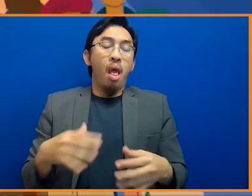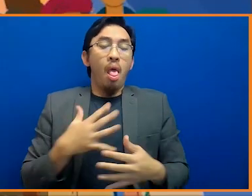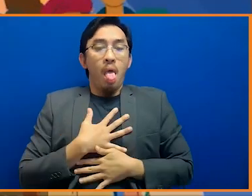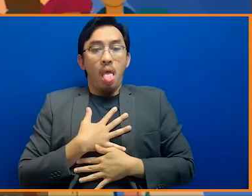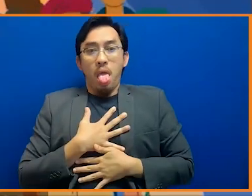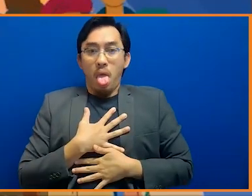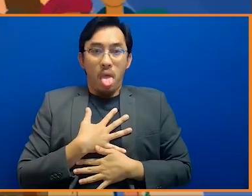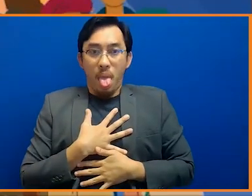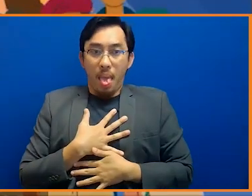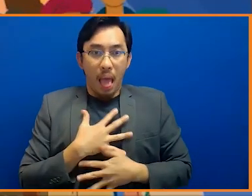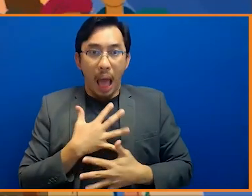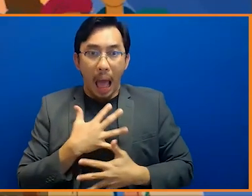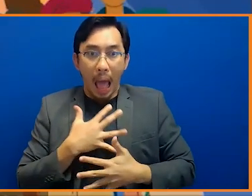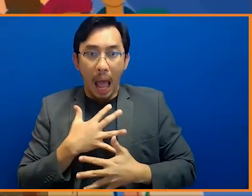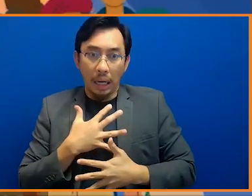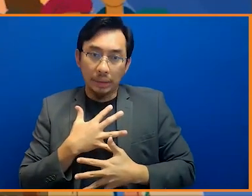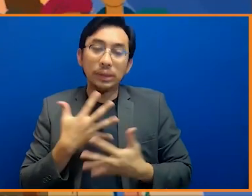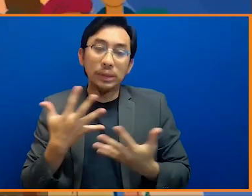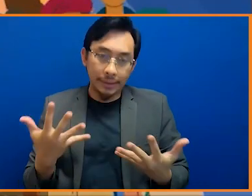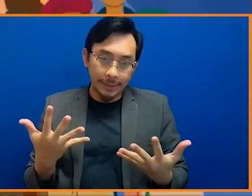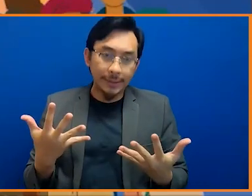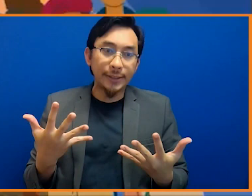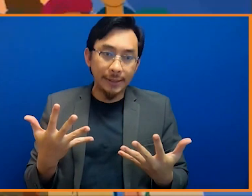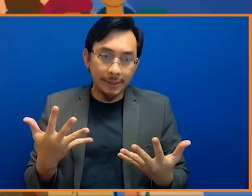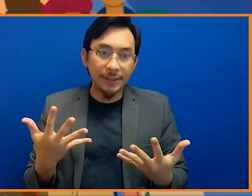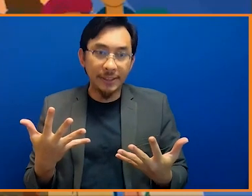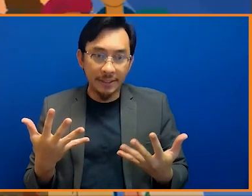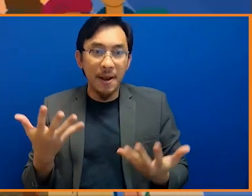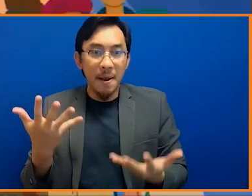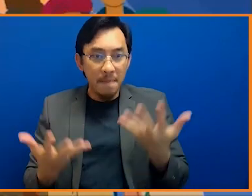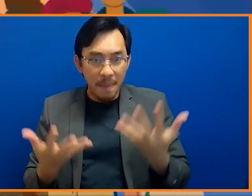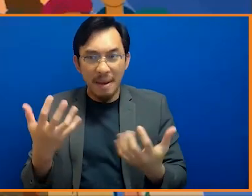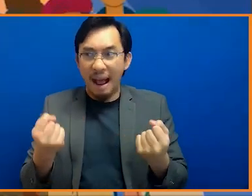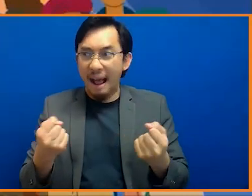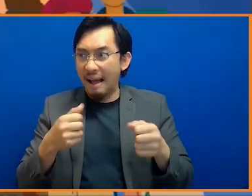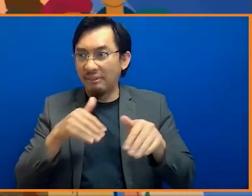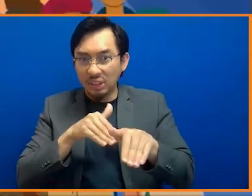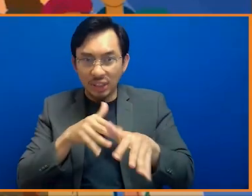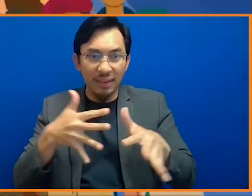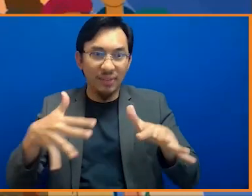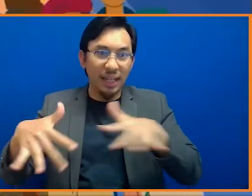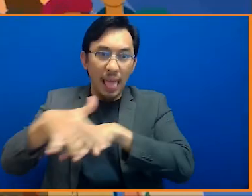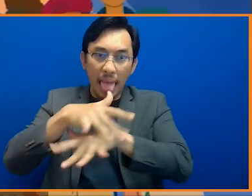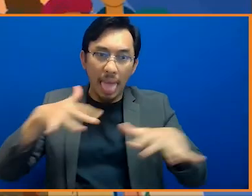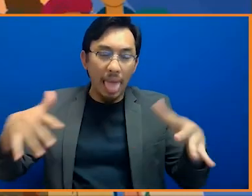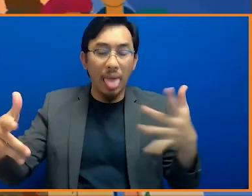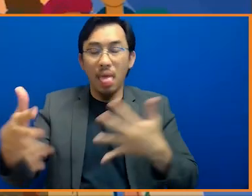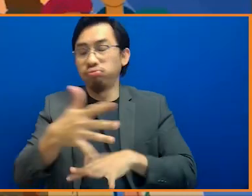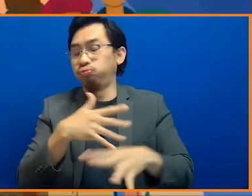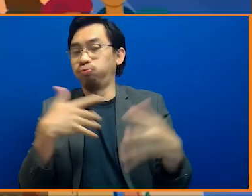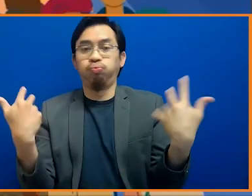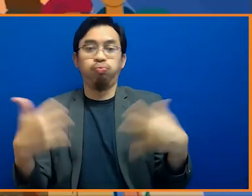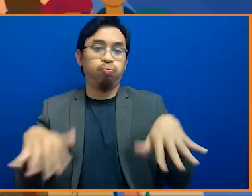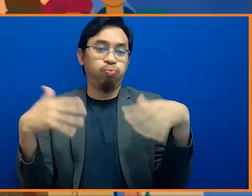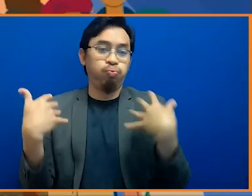occur and probably traffic congestion will be everywhere, even traffic accident will occur.